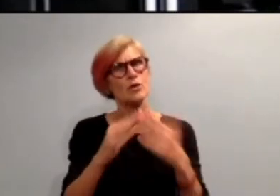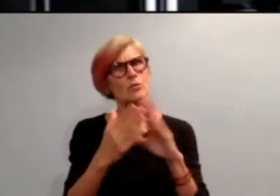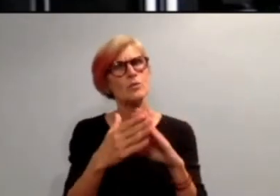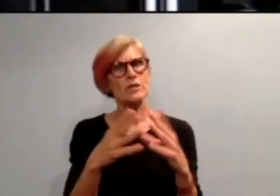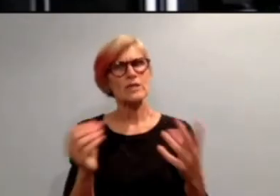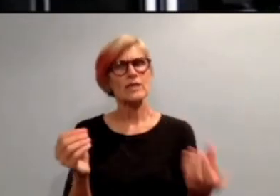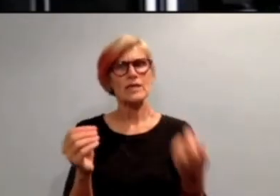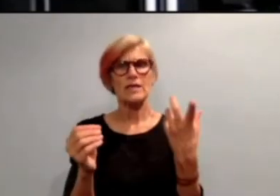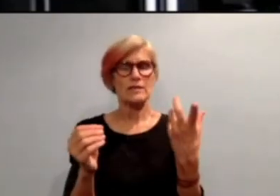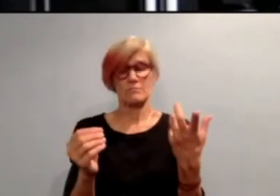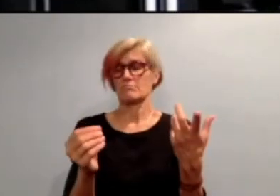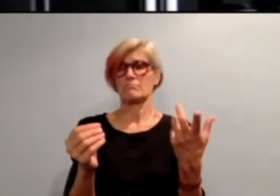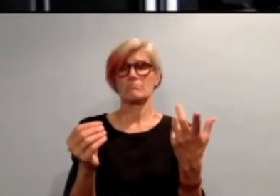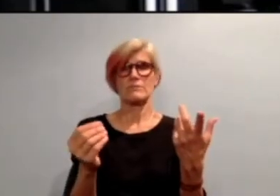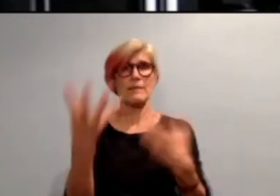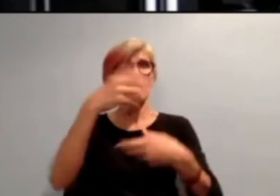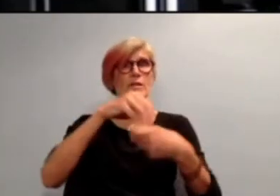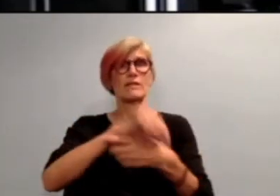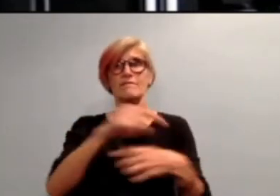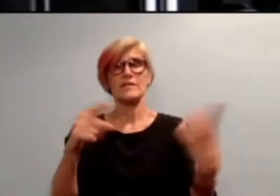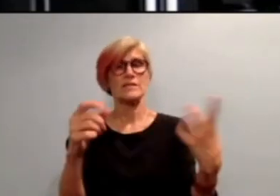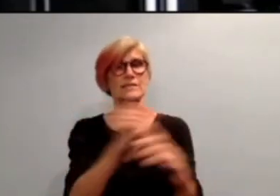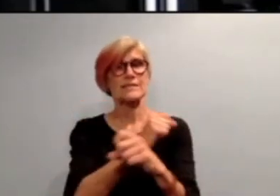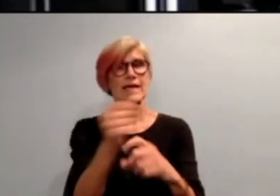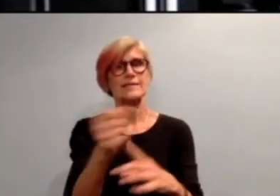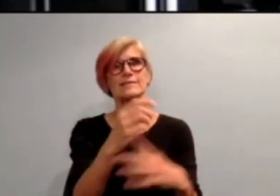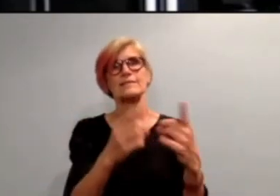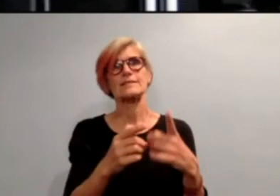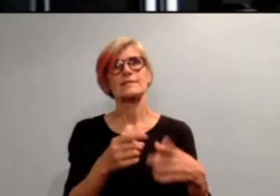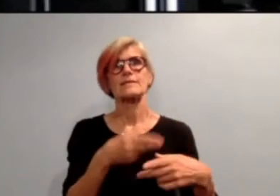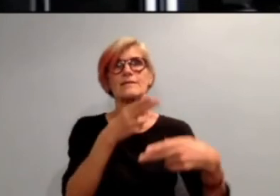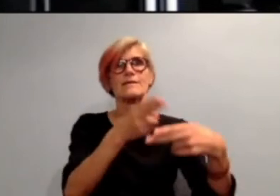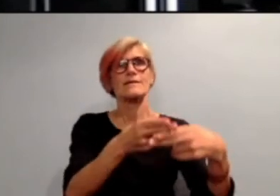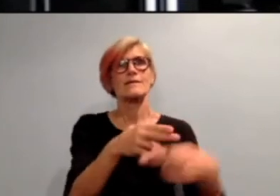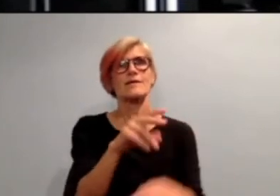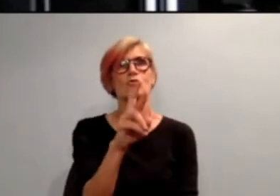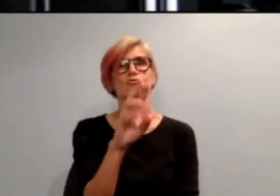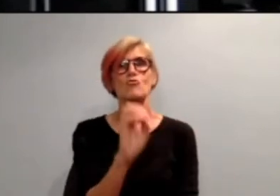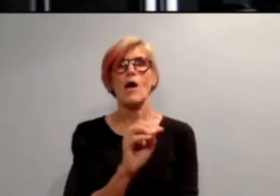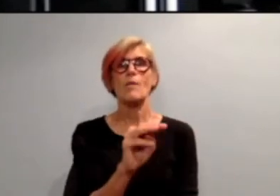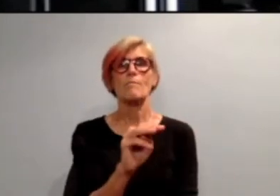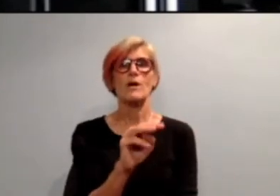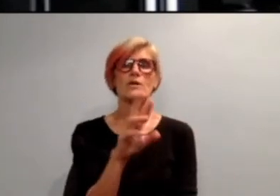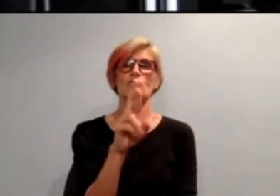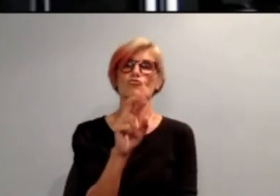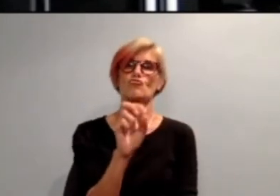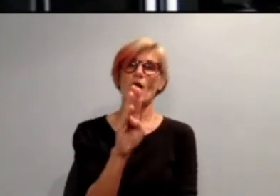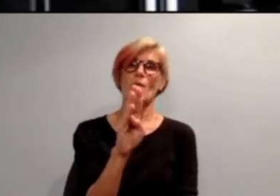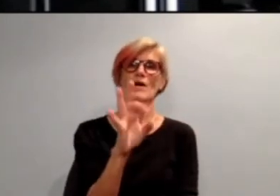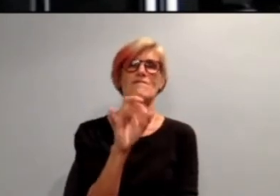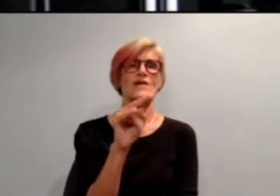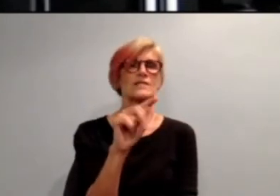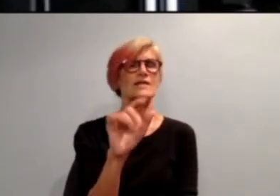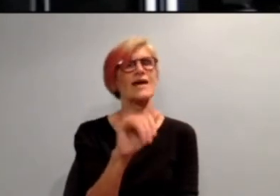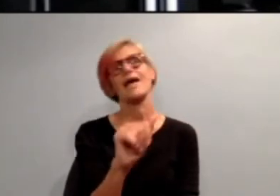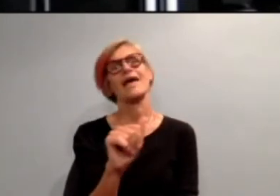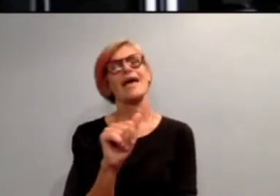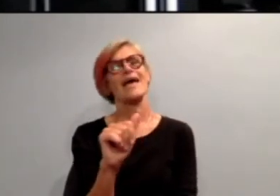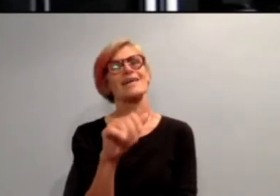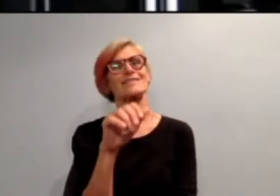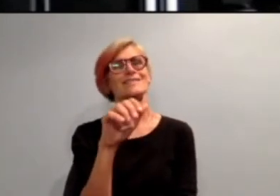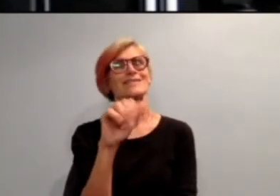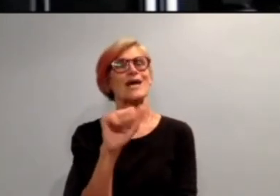these attacks, with the nomination of Assemblymember Rob Bonta as Attorney General. A recall is not